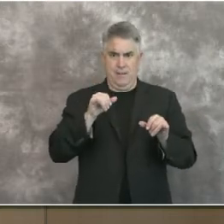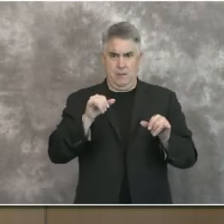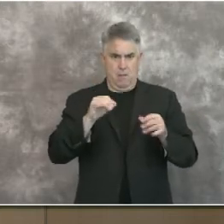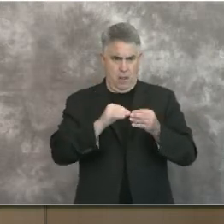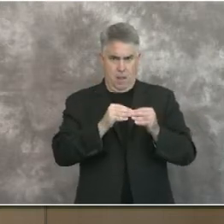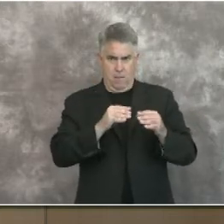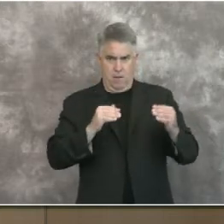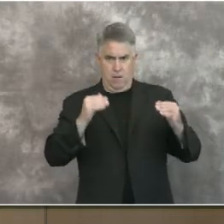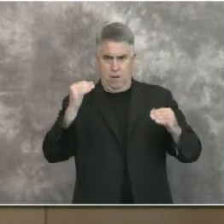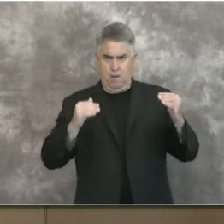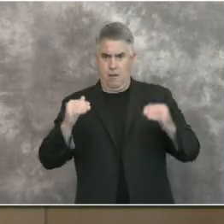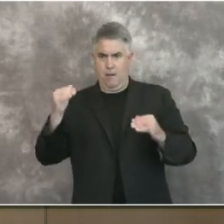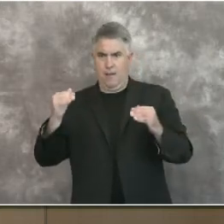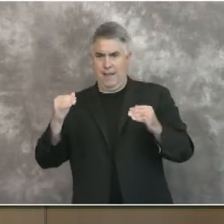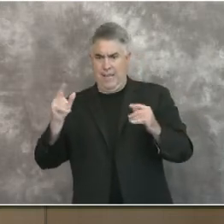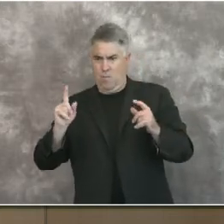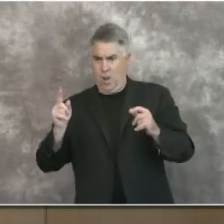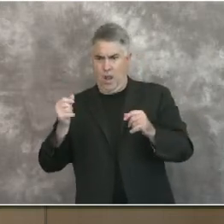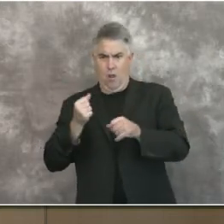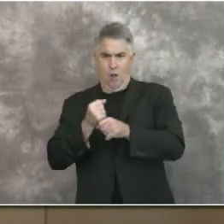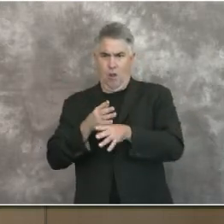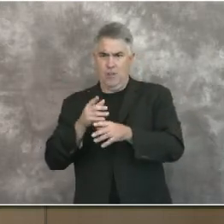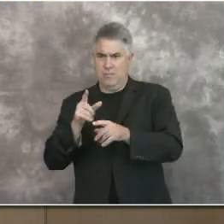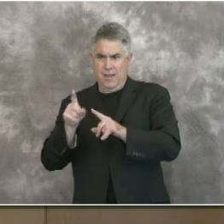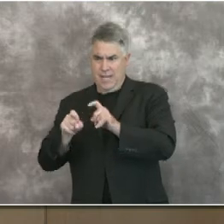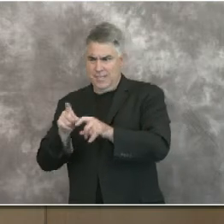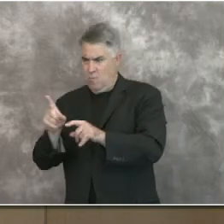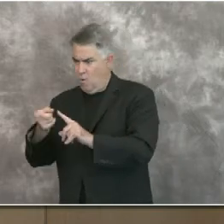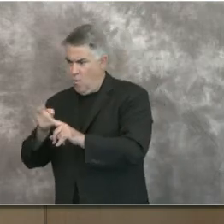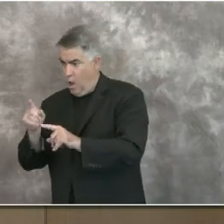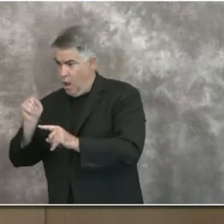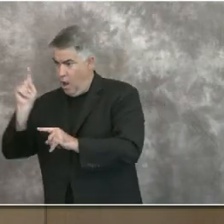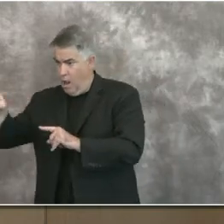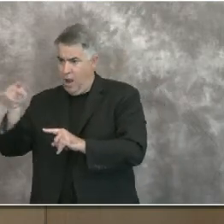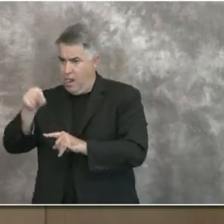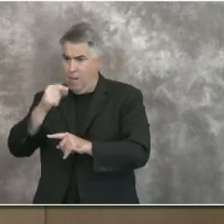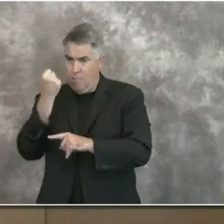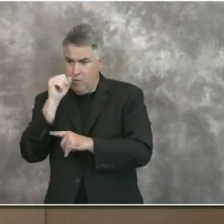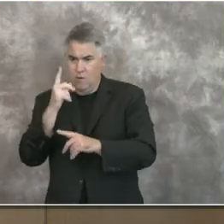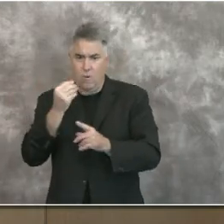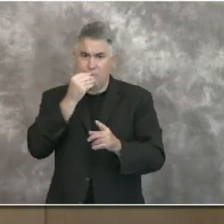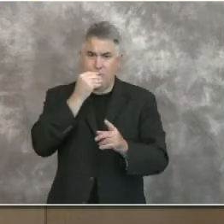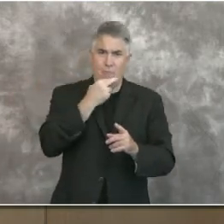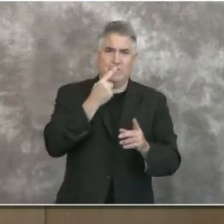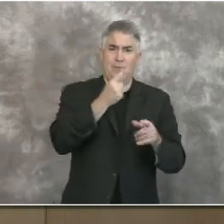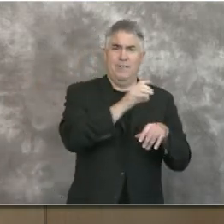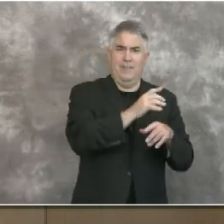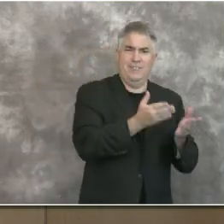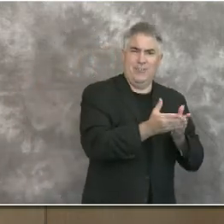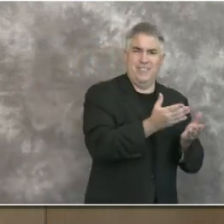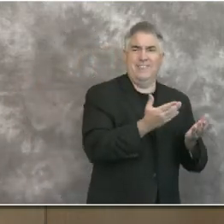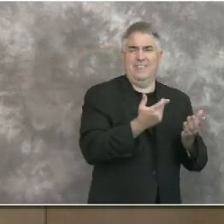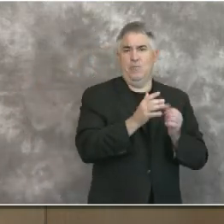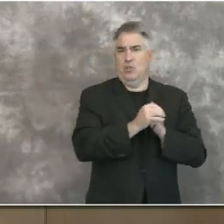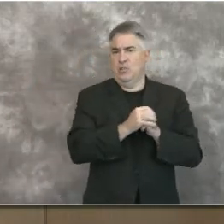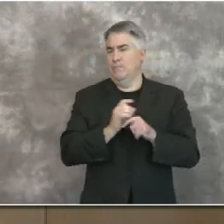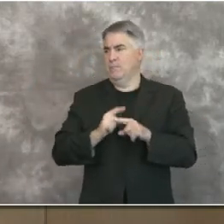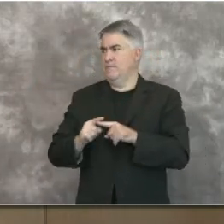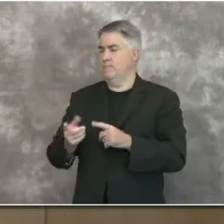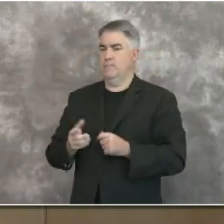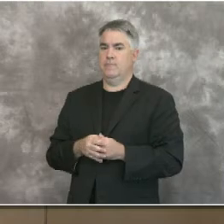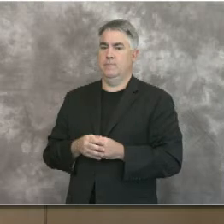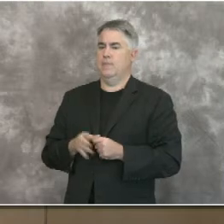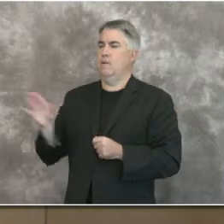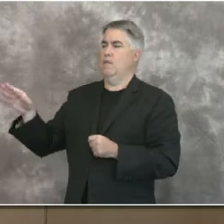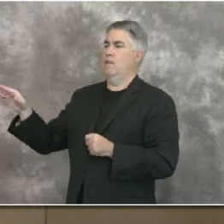and interview individuals. So that's our strategy at this time. And as a follow-up, the protest